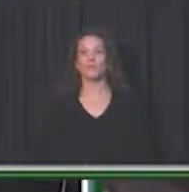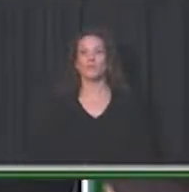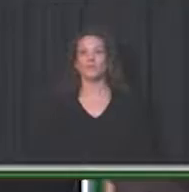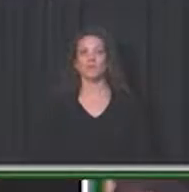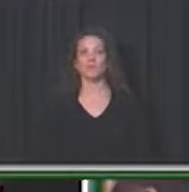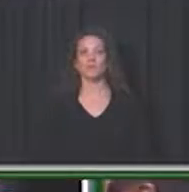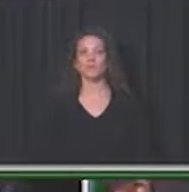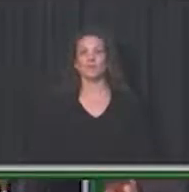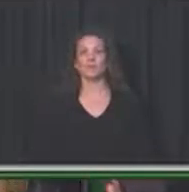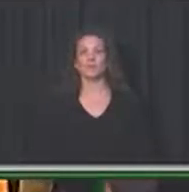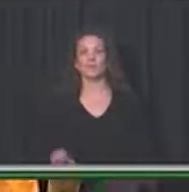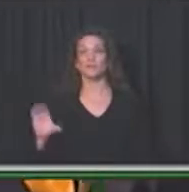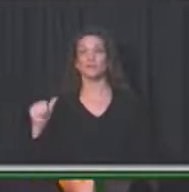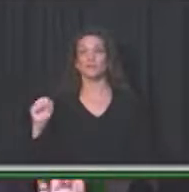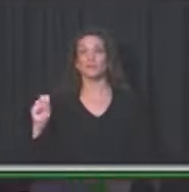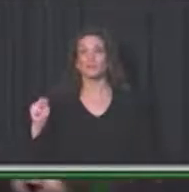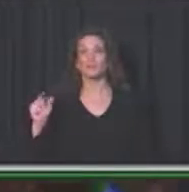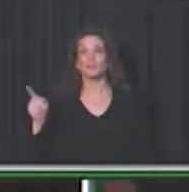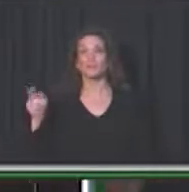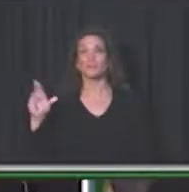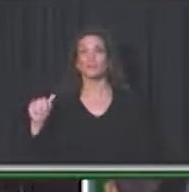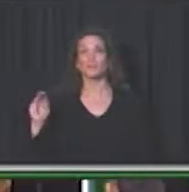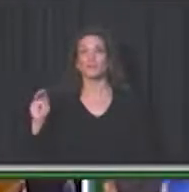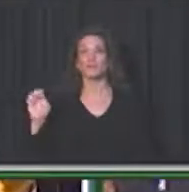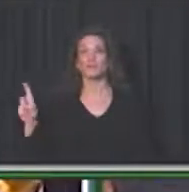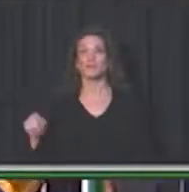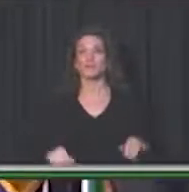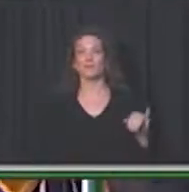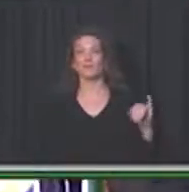Cassandra Neves. Jennifer Tyler.